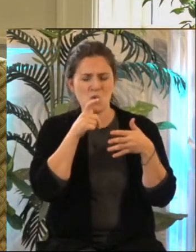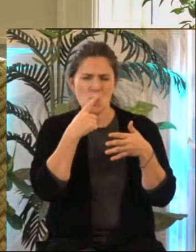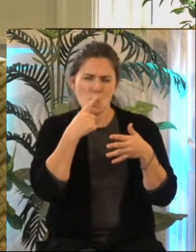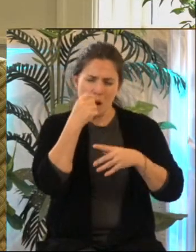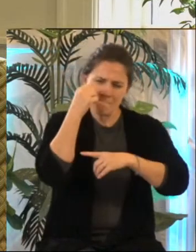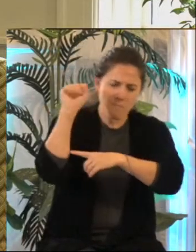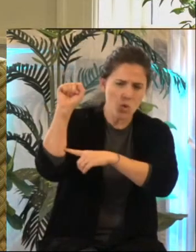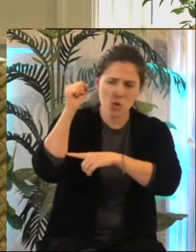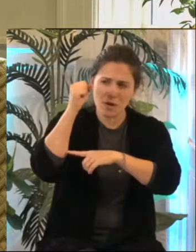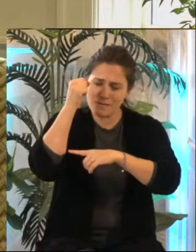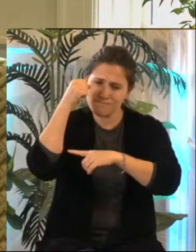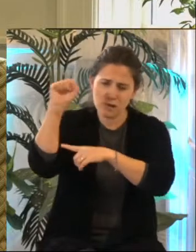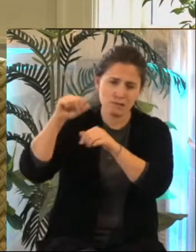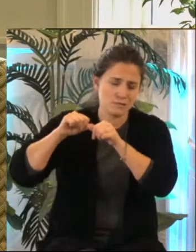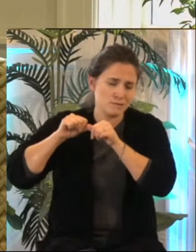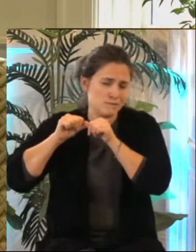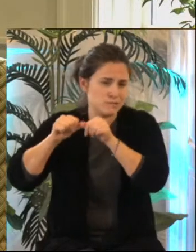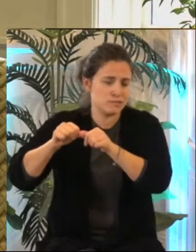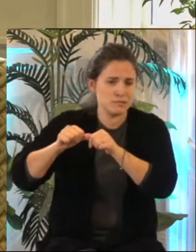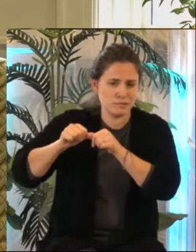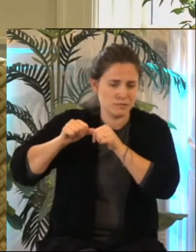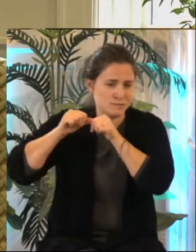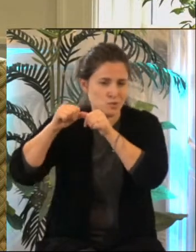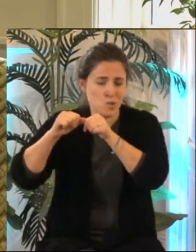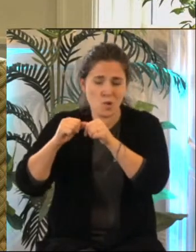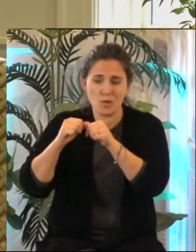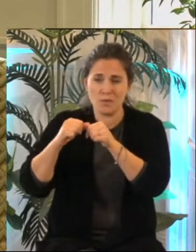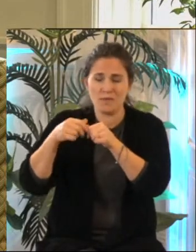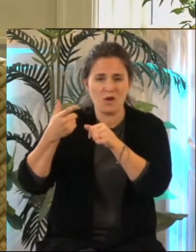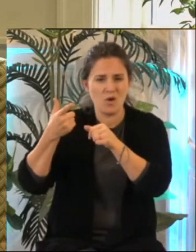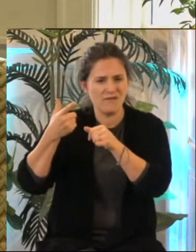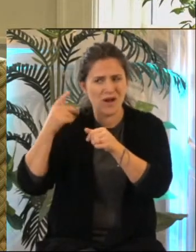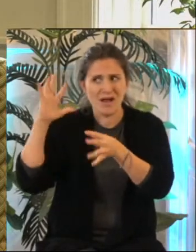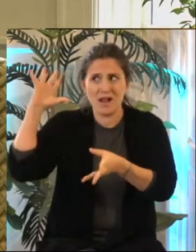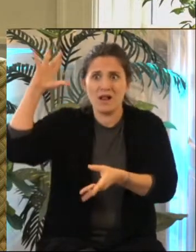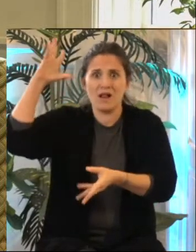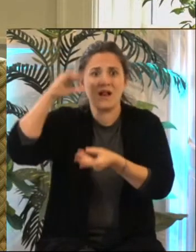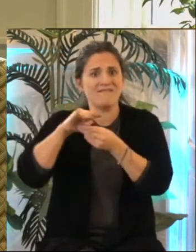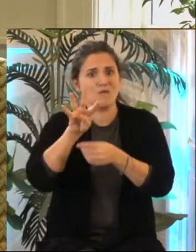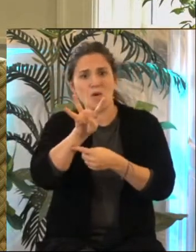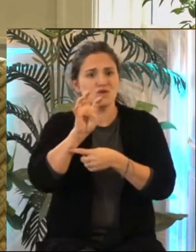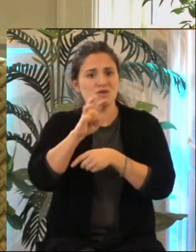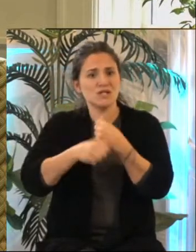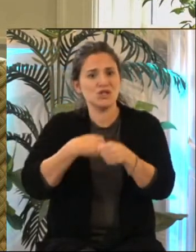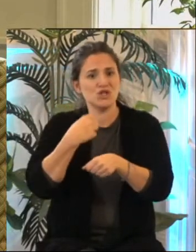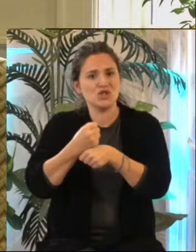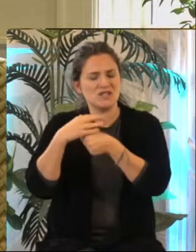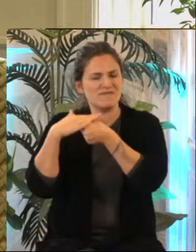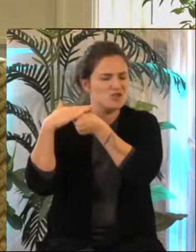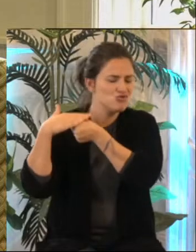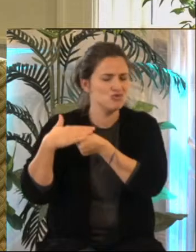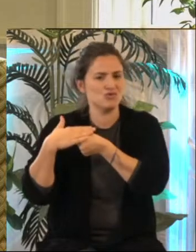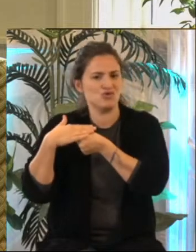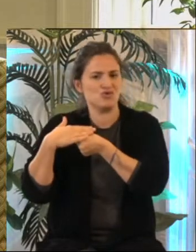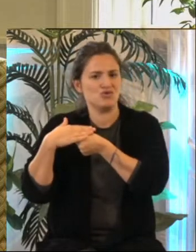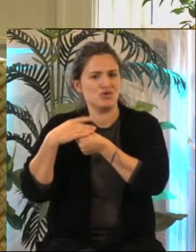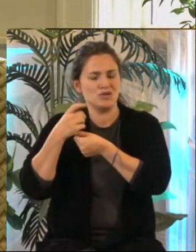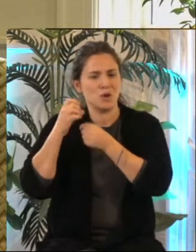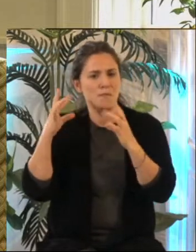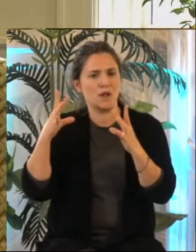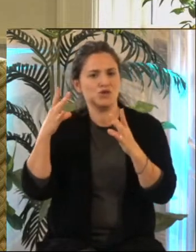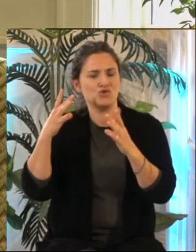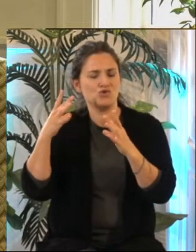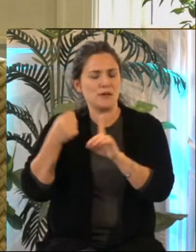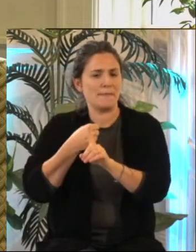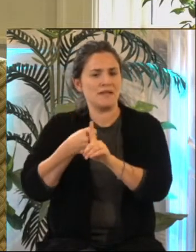wave after wave of harsh and inhumane treatment during slavery and the Middle Passage, through